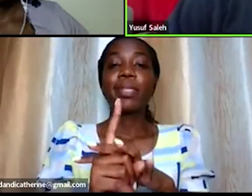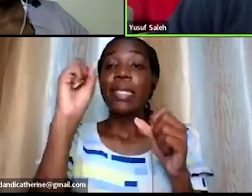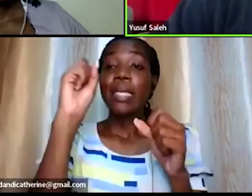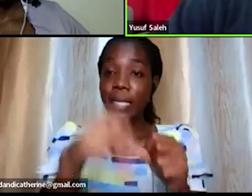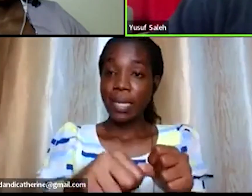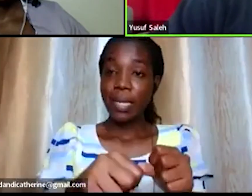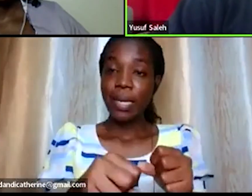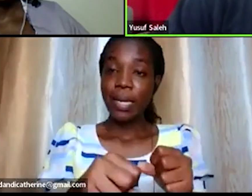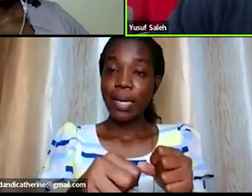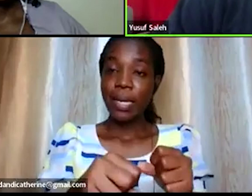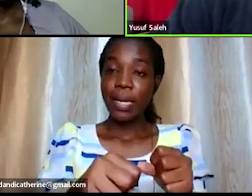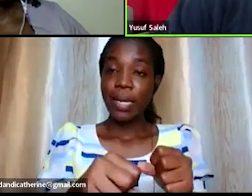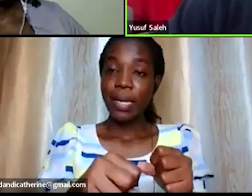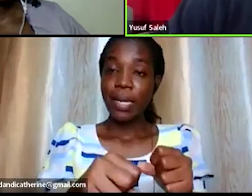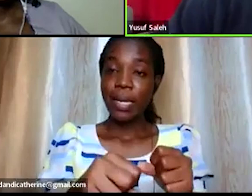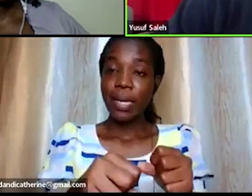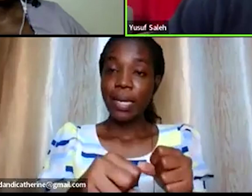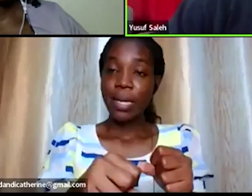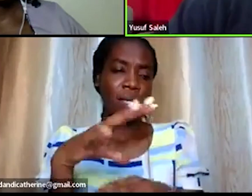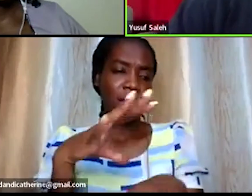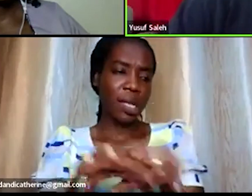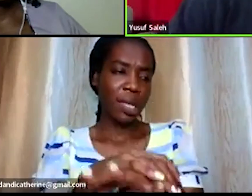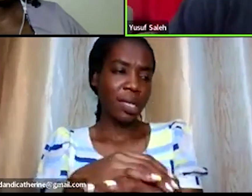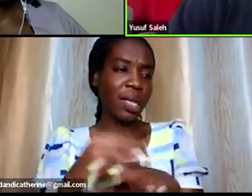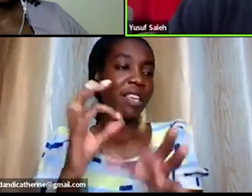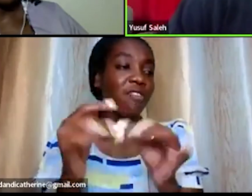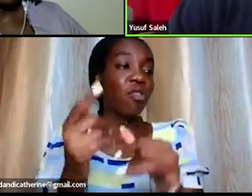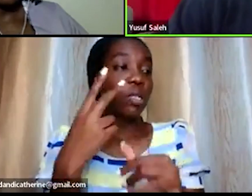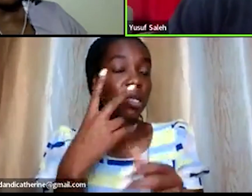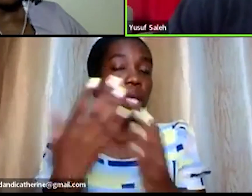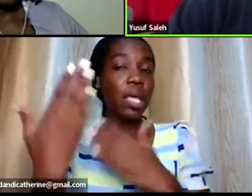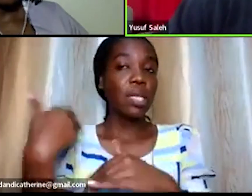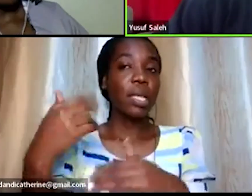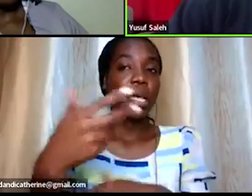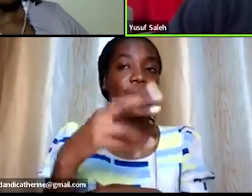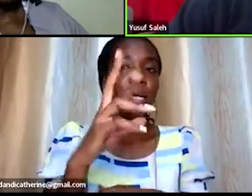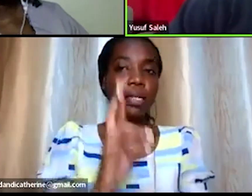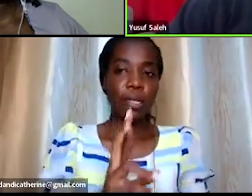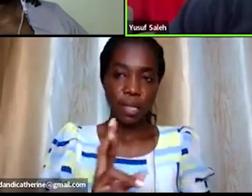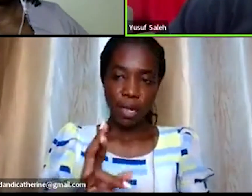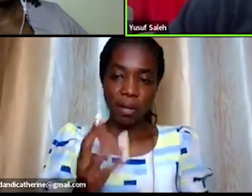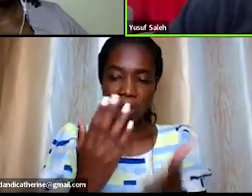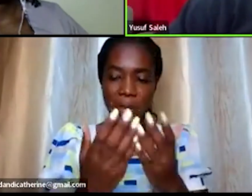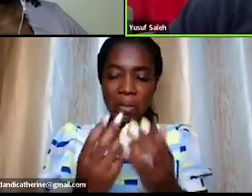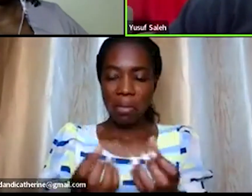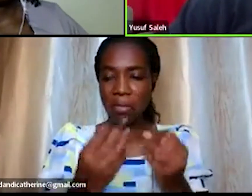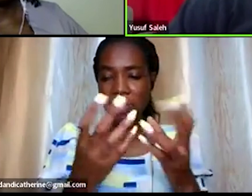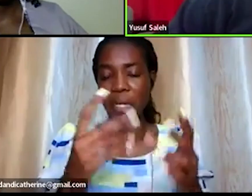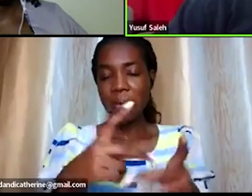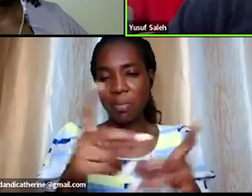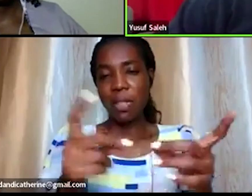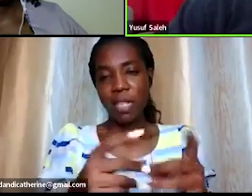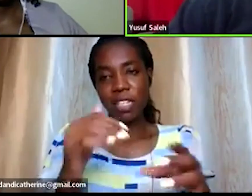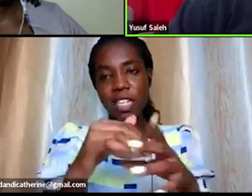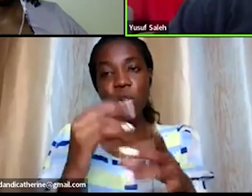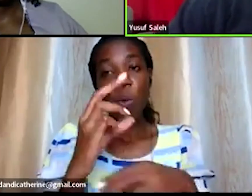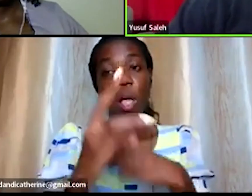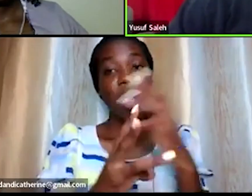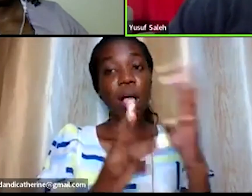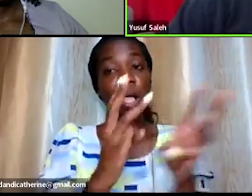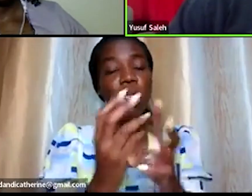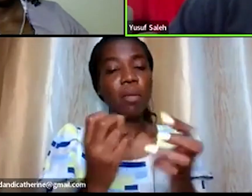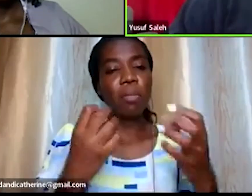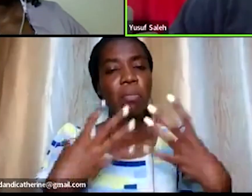found ourselves. If you look at the history of HR, mostly in this part of the world, many of us came to realize about HR the other